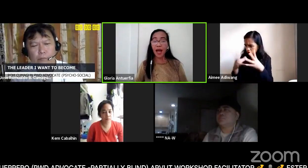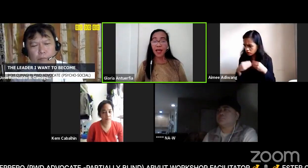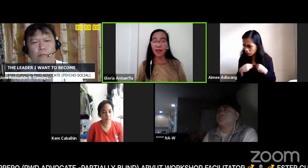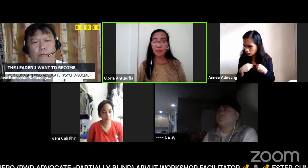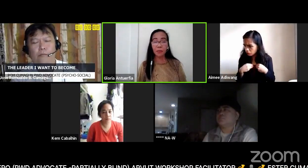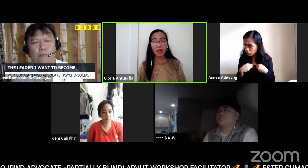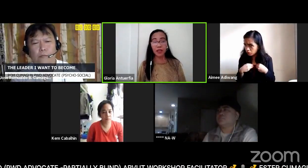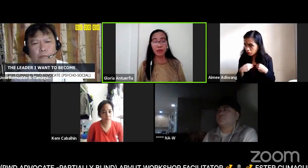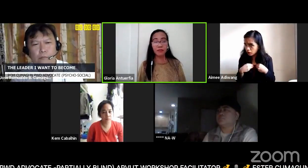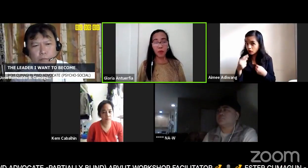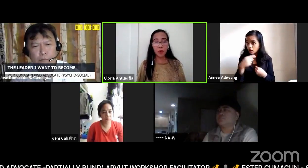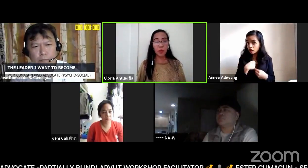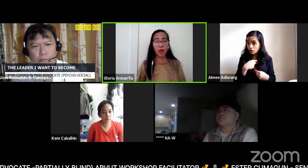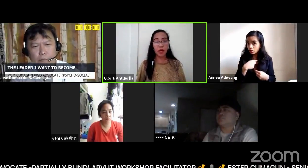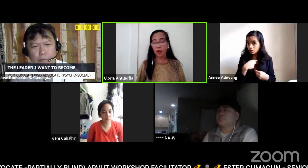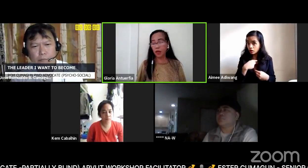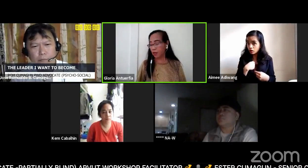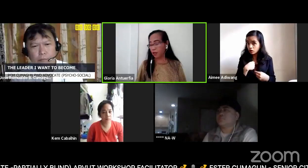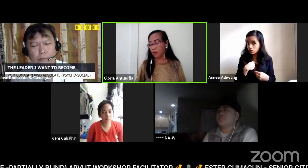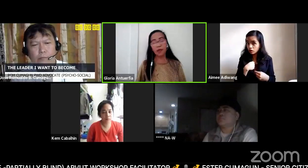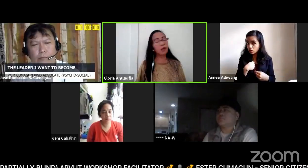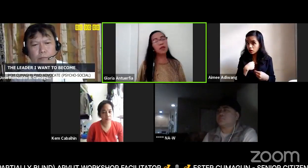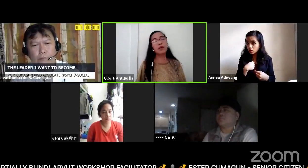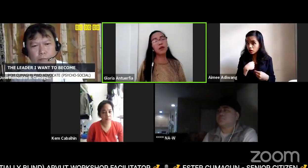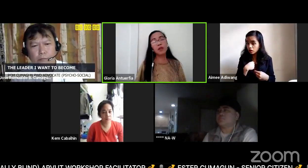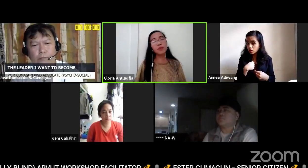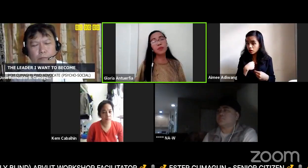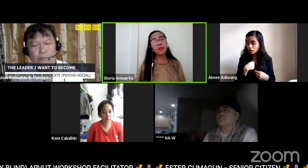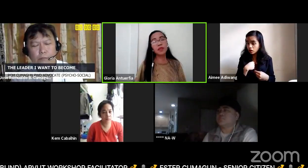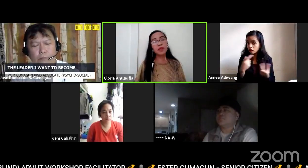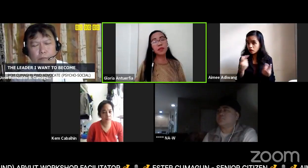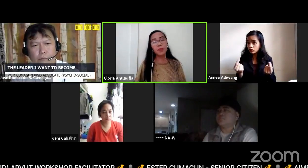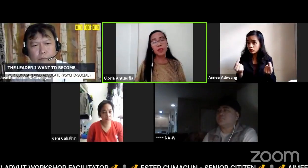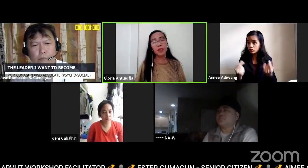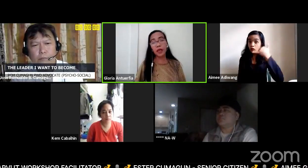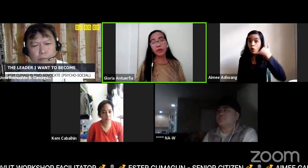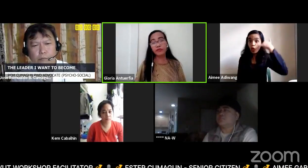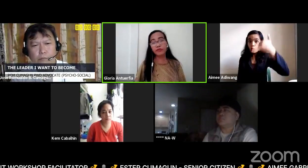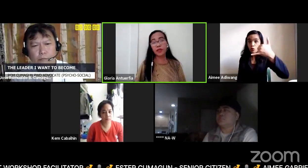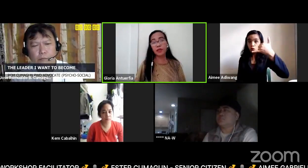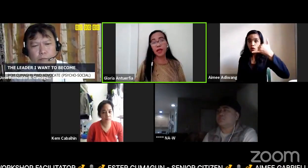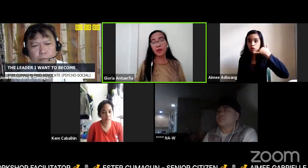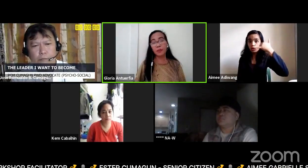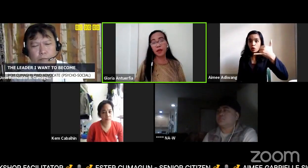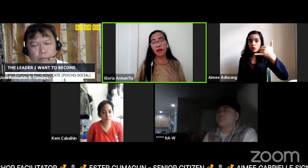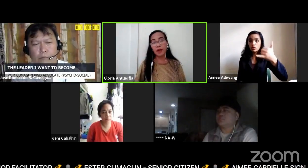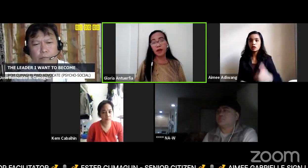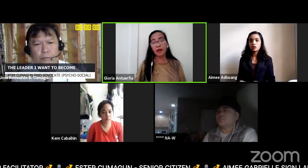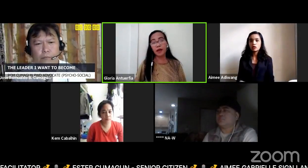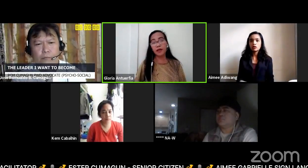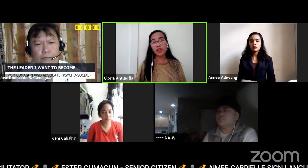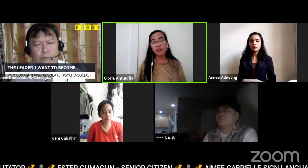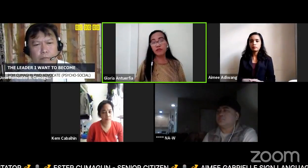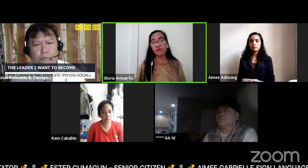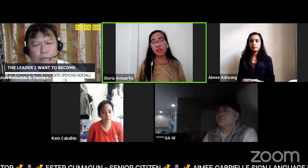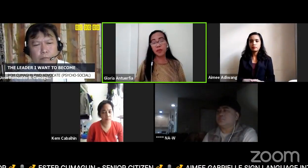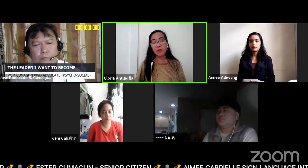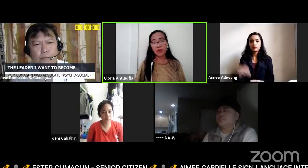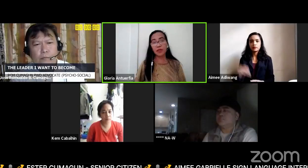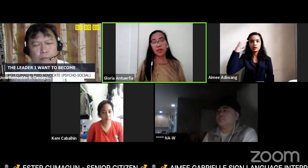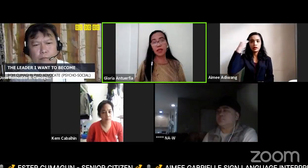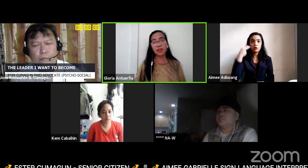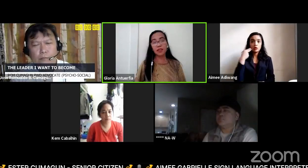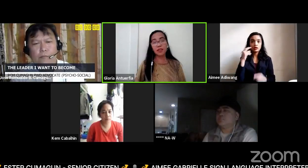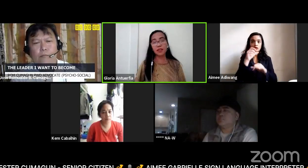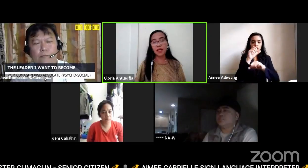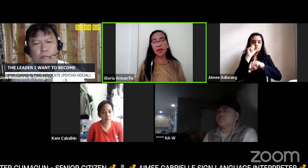quickly, I got a phone. I called up the head of the social services,